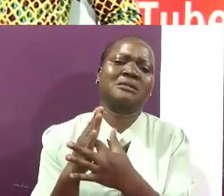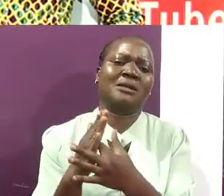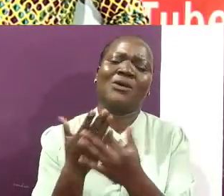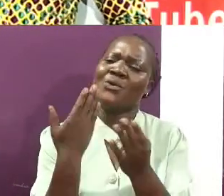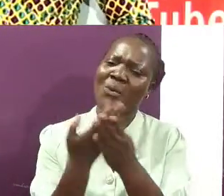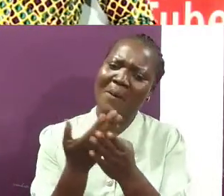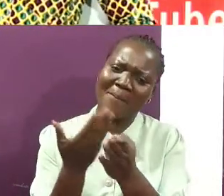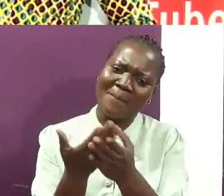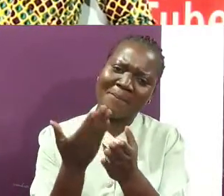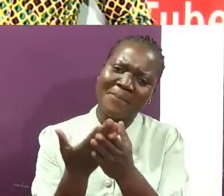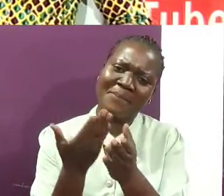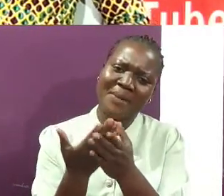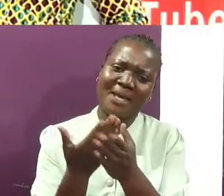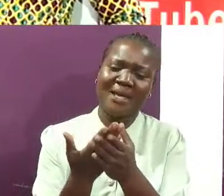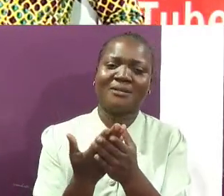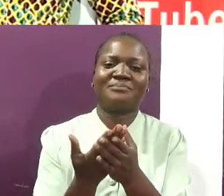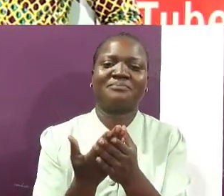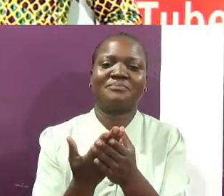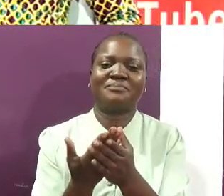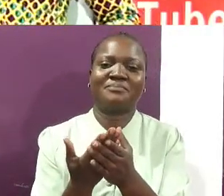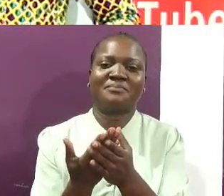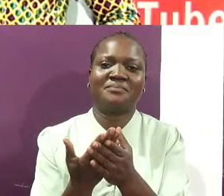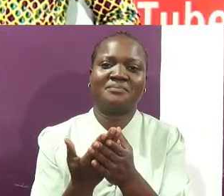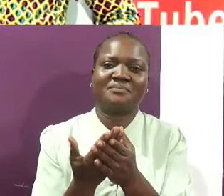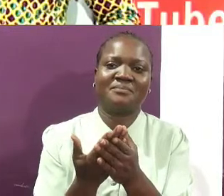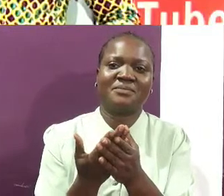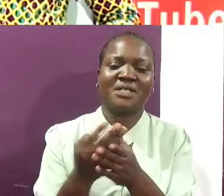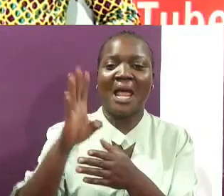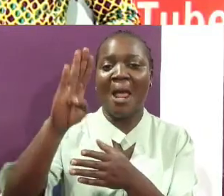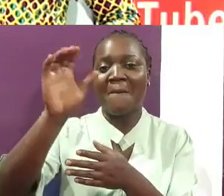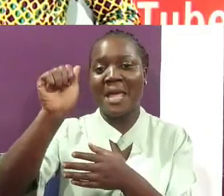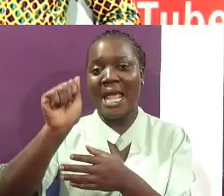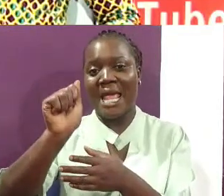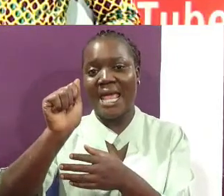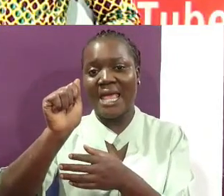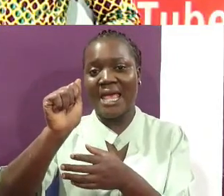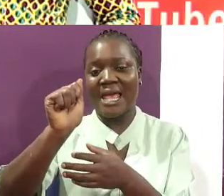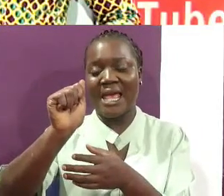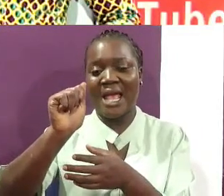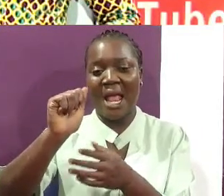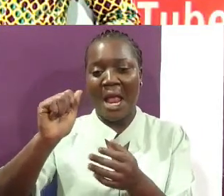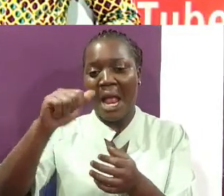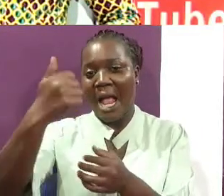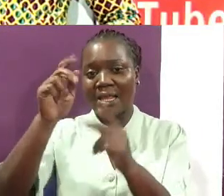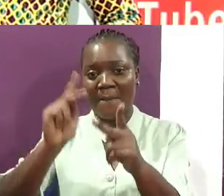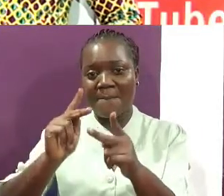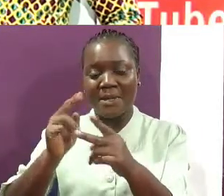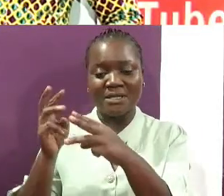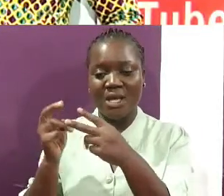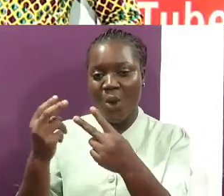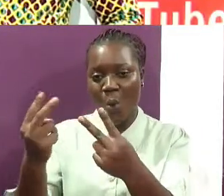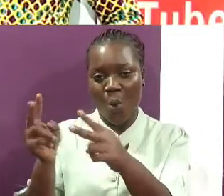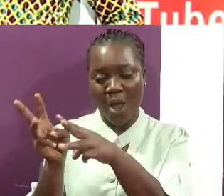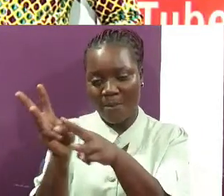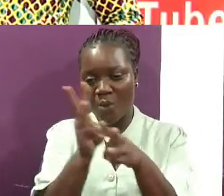Patrick Abin, so, El Chef, you want to say, Bono region. Enoch, men sound so, El Chef, Aguna,